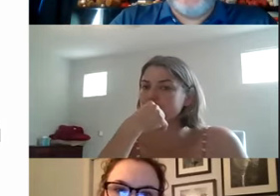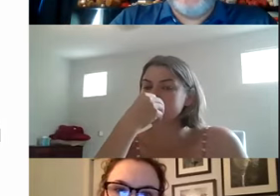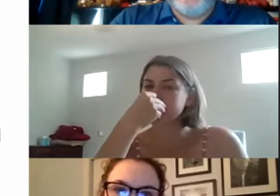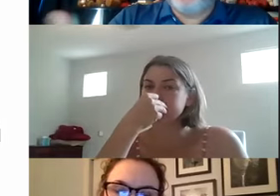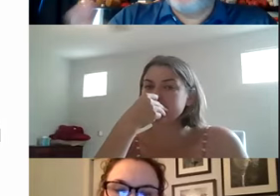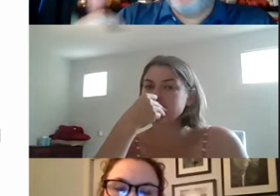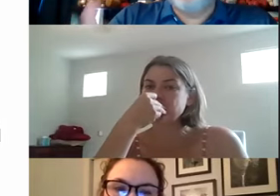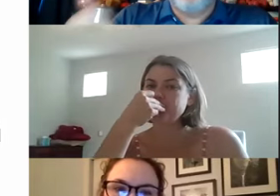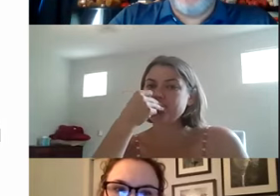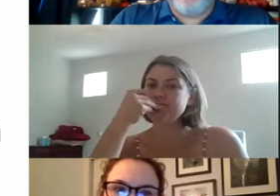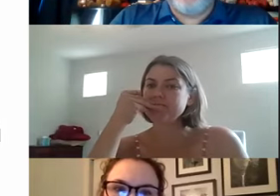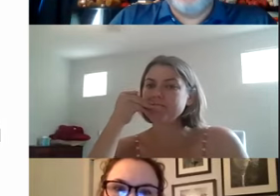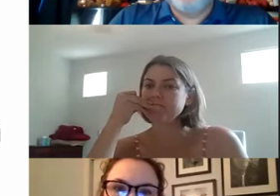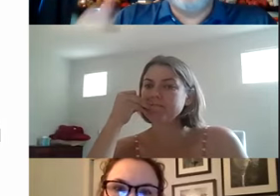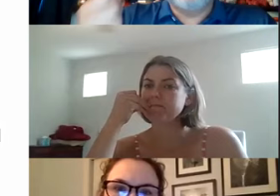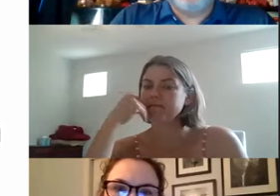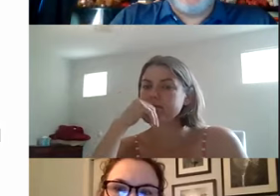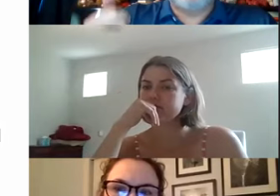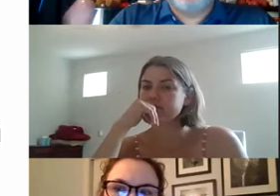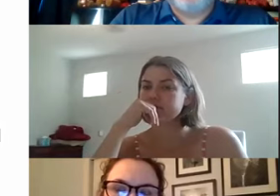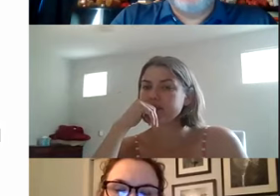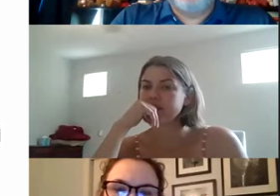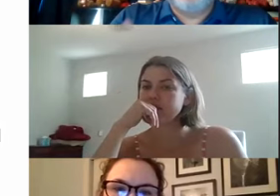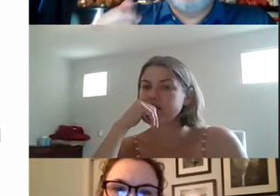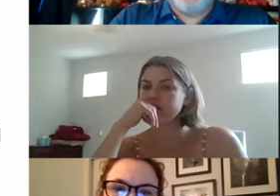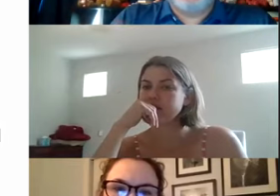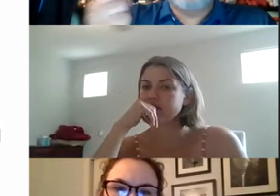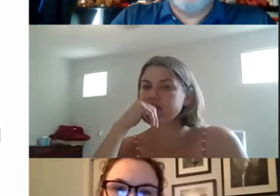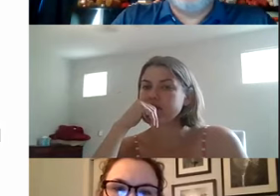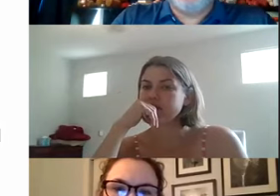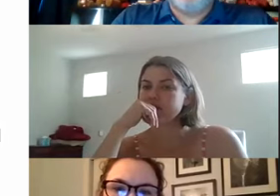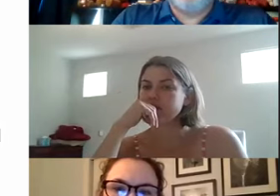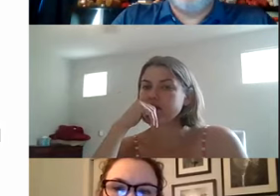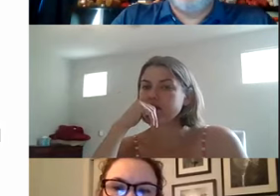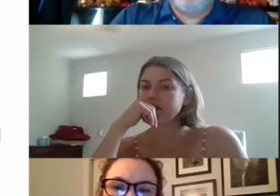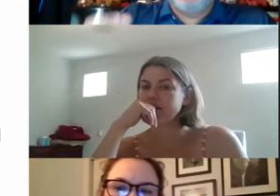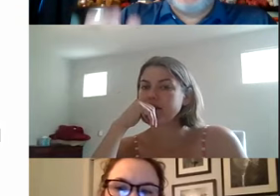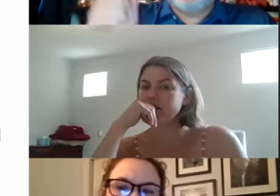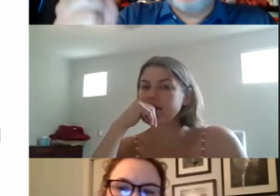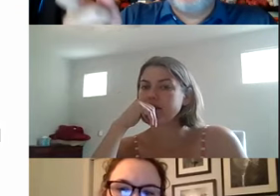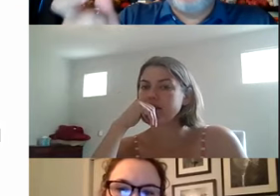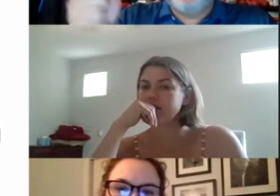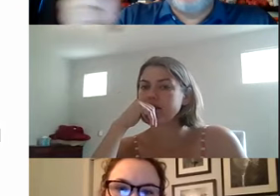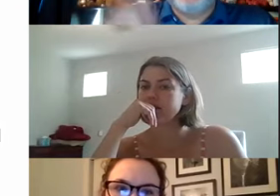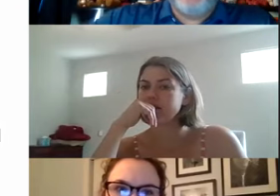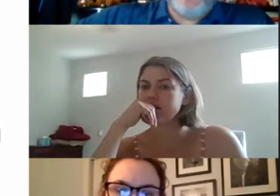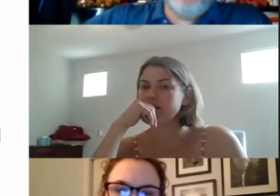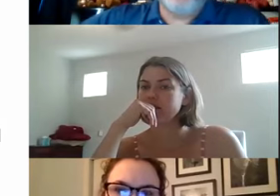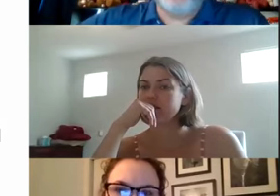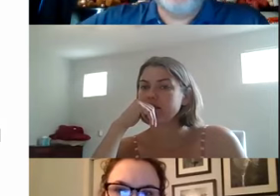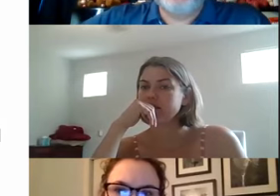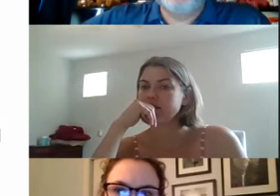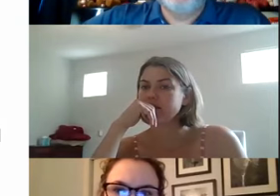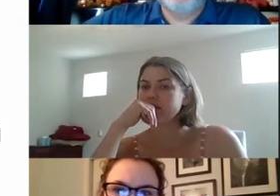detail. The first one wasn't wrong, it just lacked specificity, it lacked detail. And that subtle difference is enough to